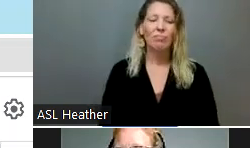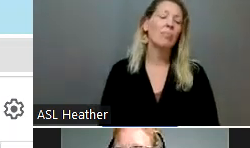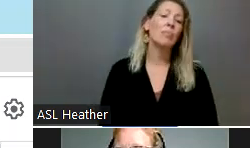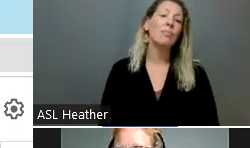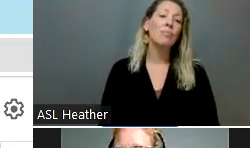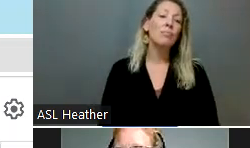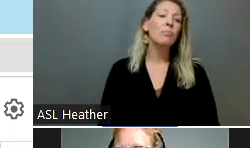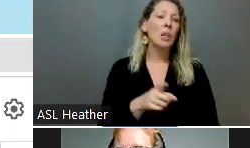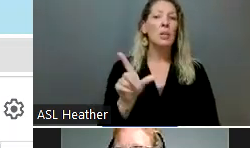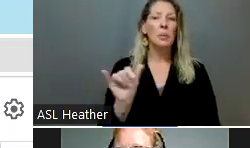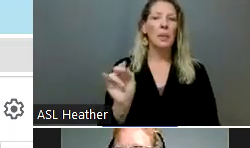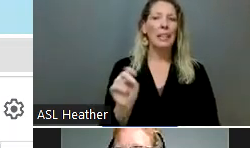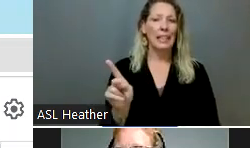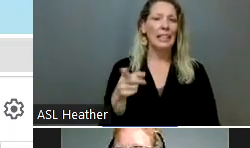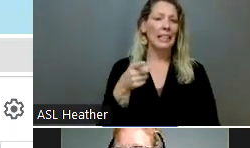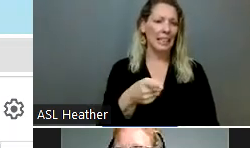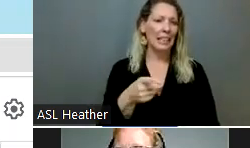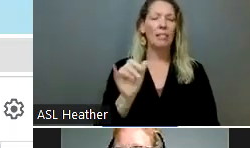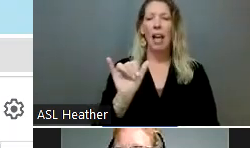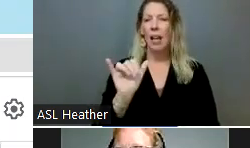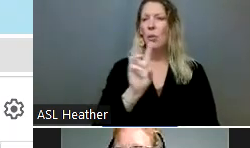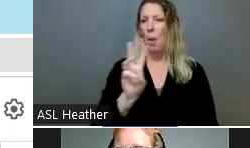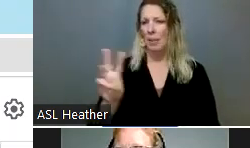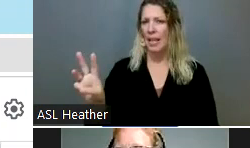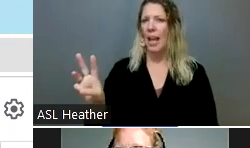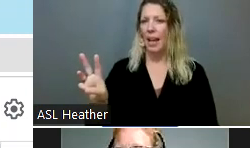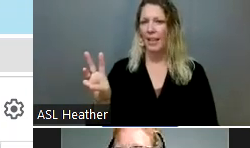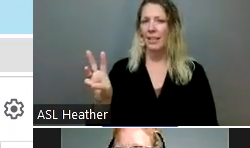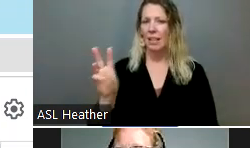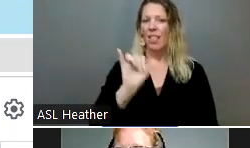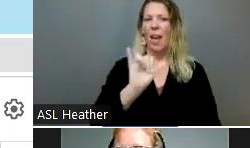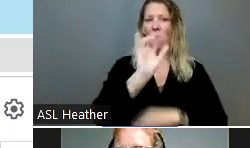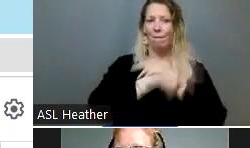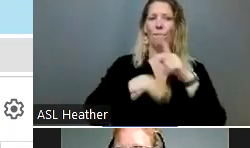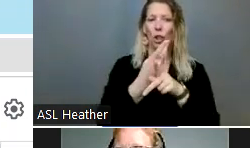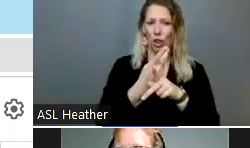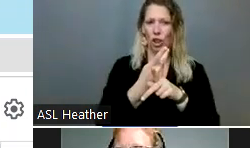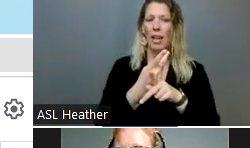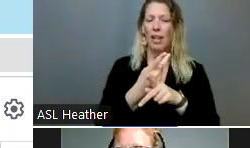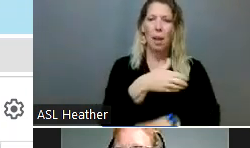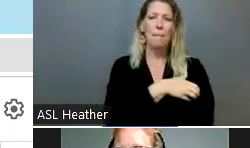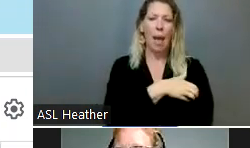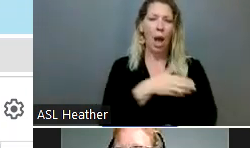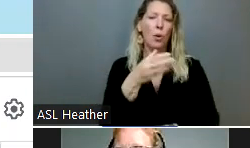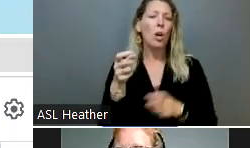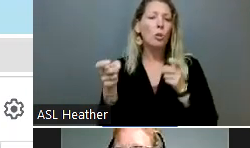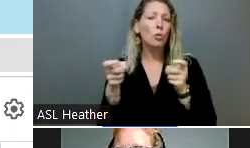So we link that there, as well as the website where this version of the power and control wheel was